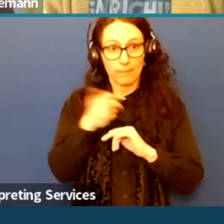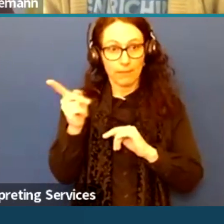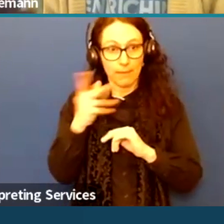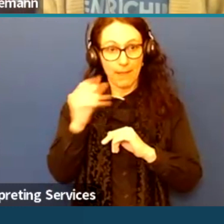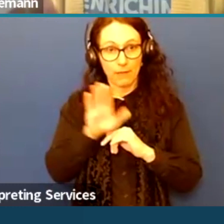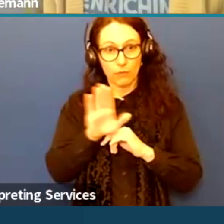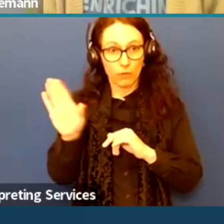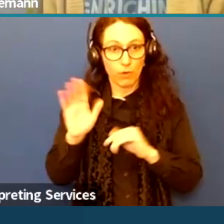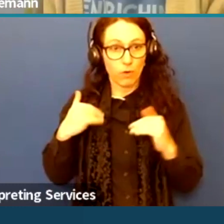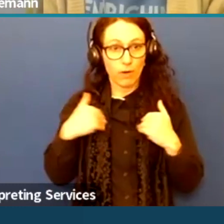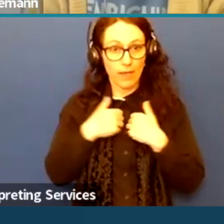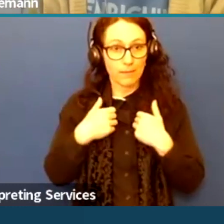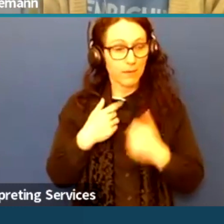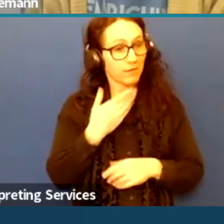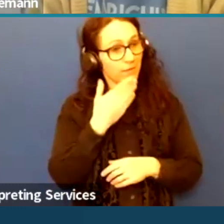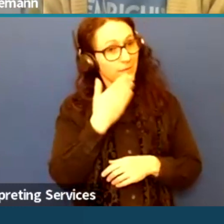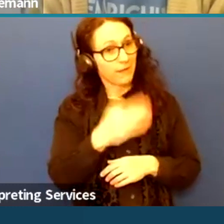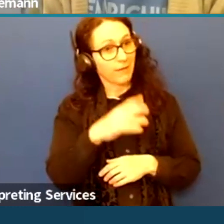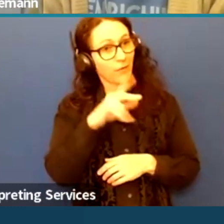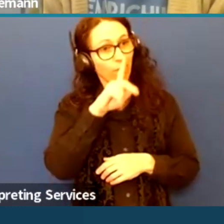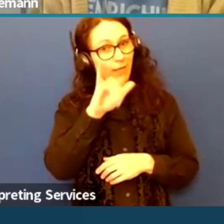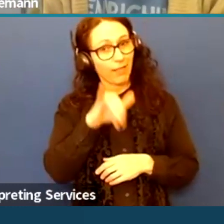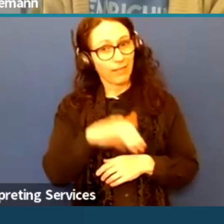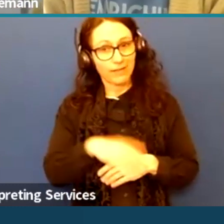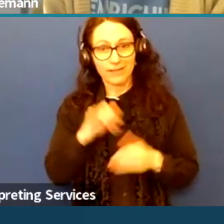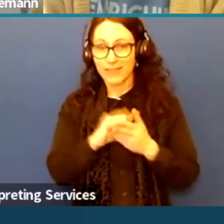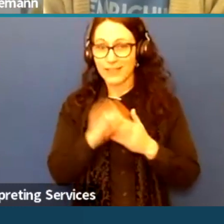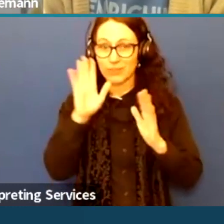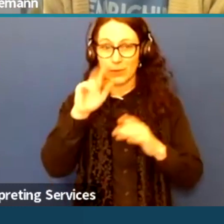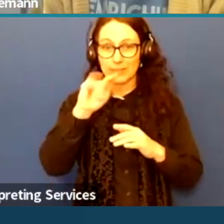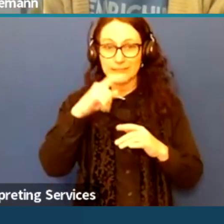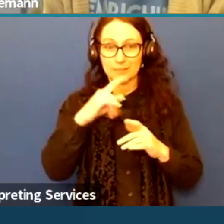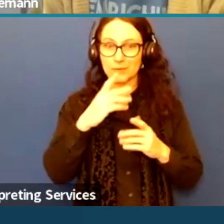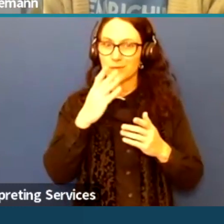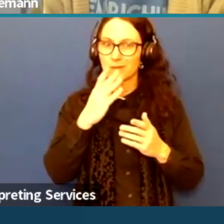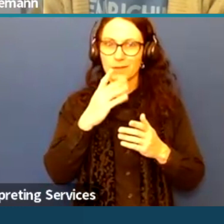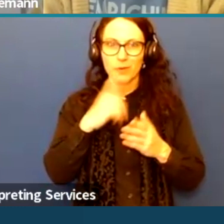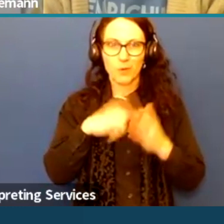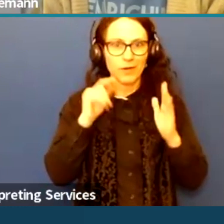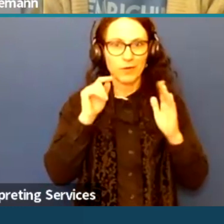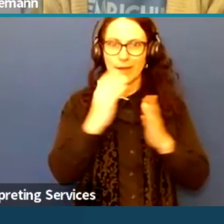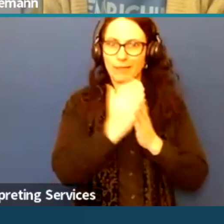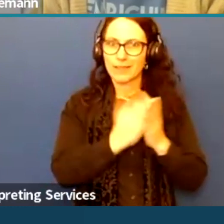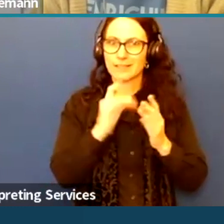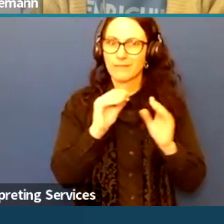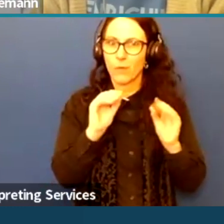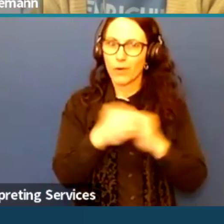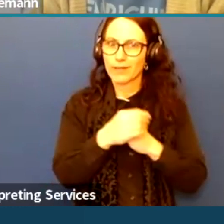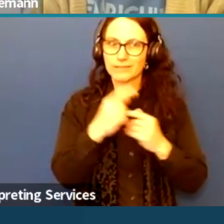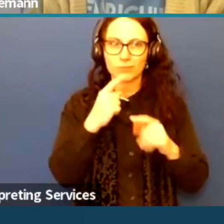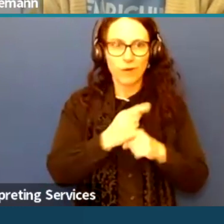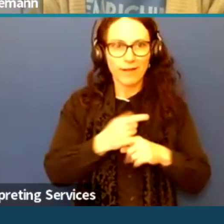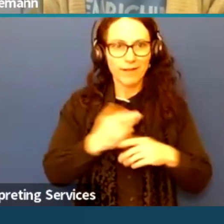so much, Kelly. That's a great tip. And Pam, your tips are great too. What a great list of organizations that are right here in Chicago